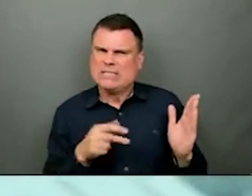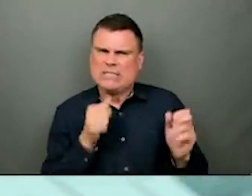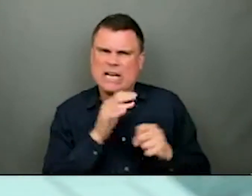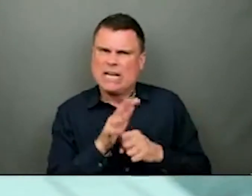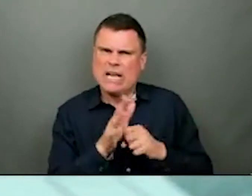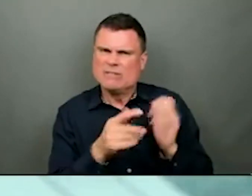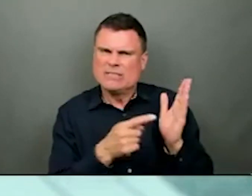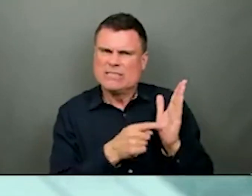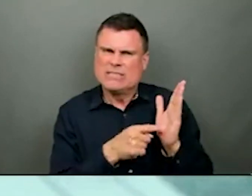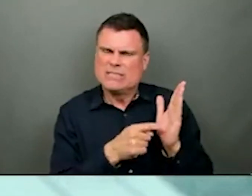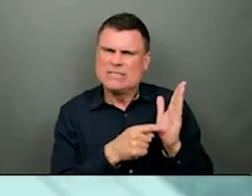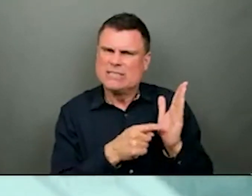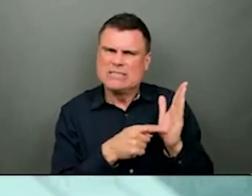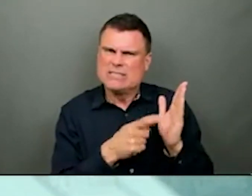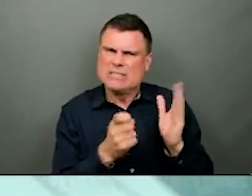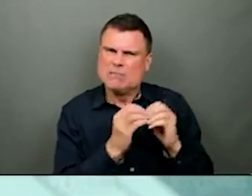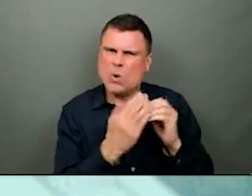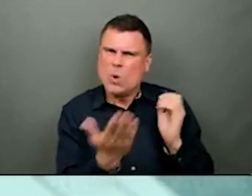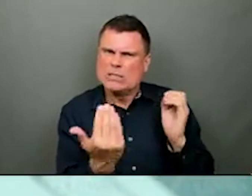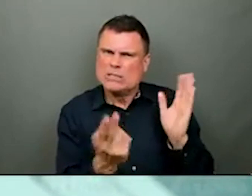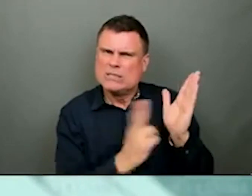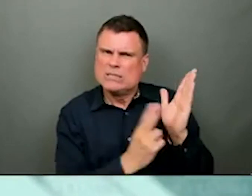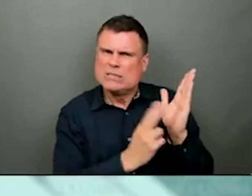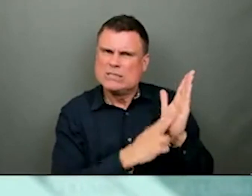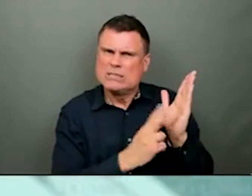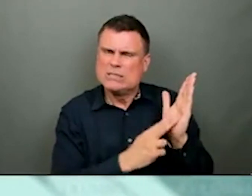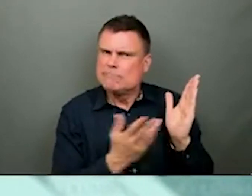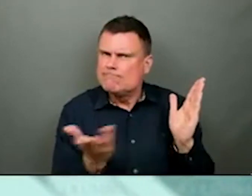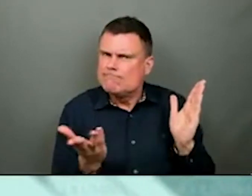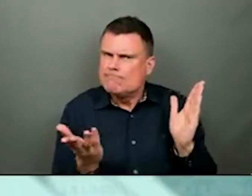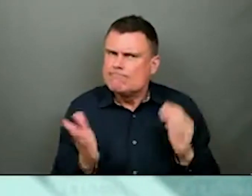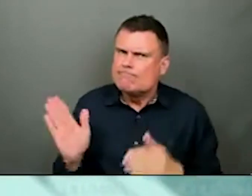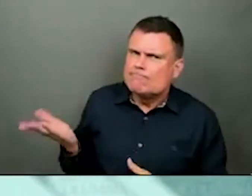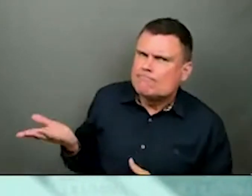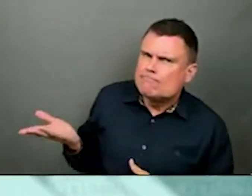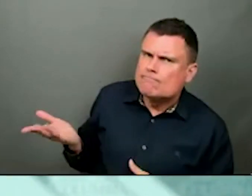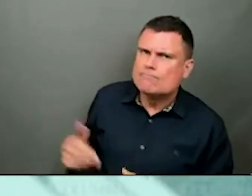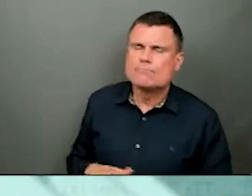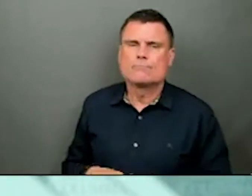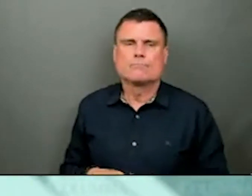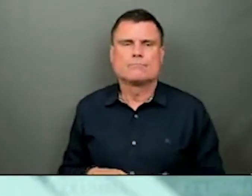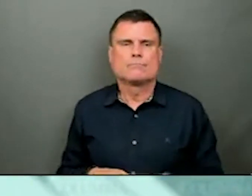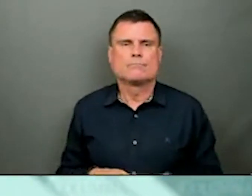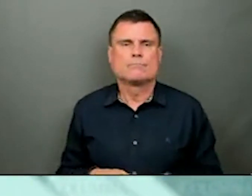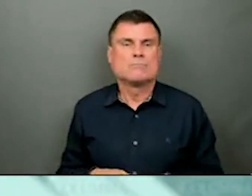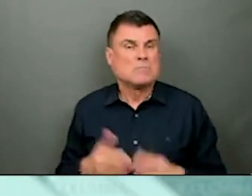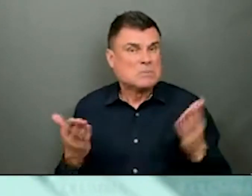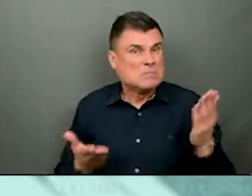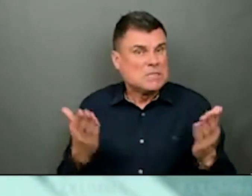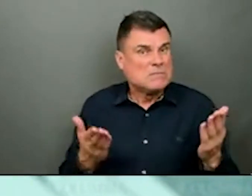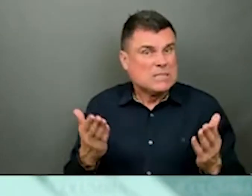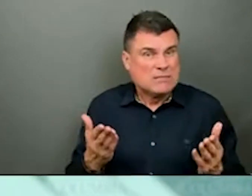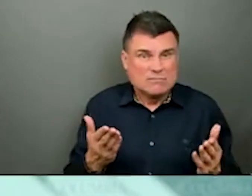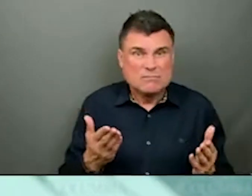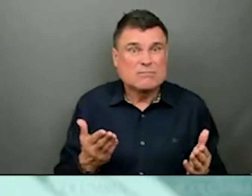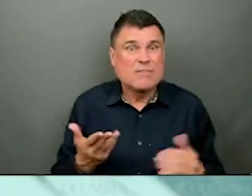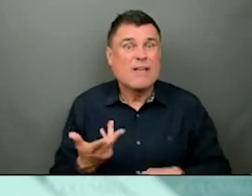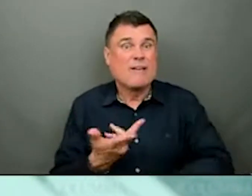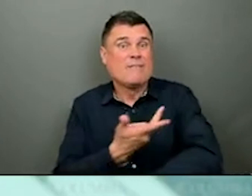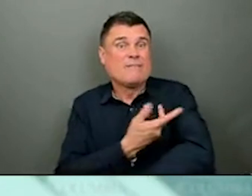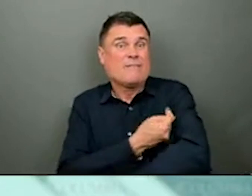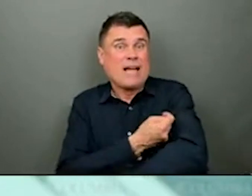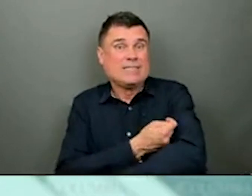the potential that we get this extra flood of vaccines and we don't have enough people registered to receive them?